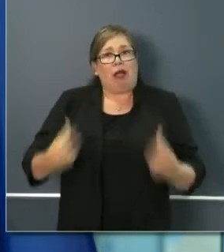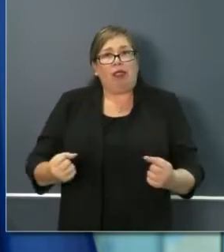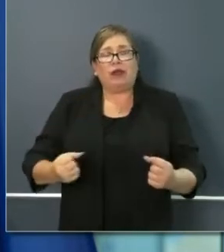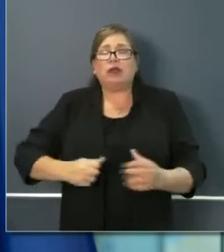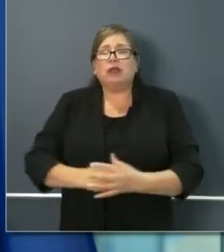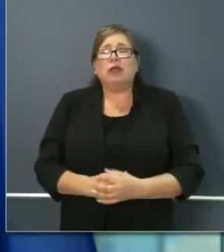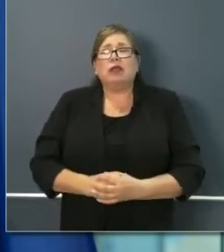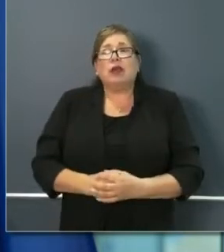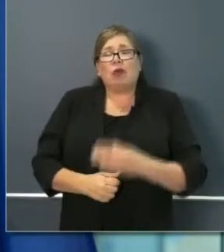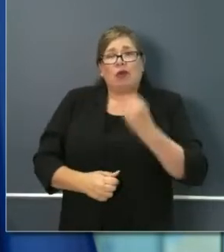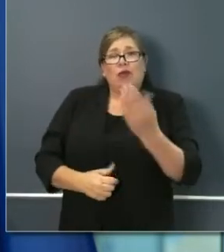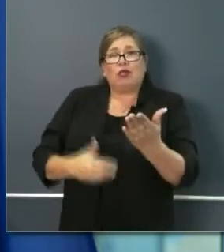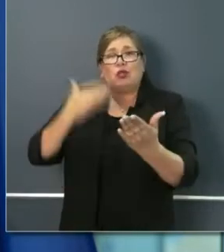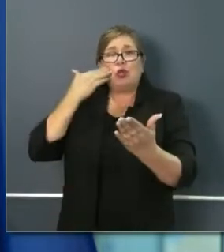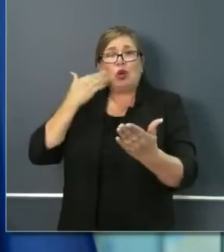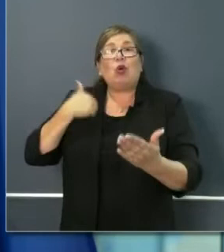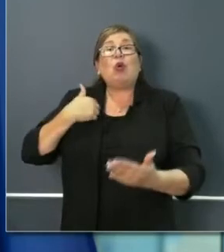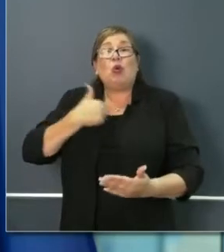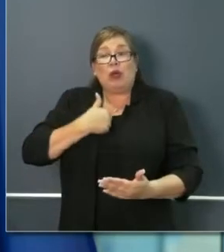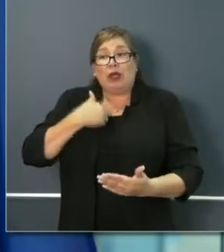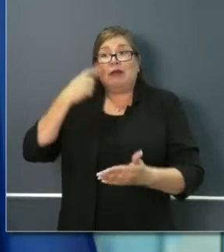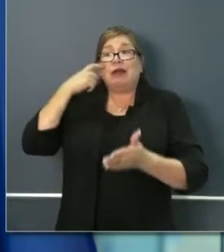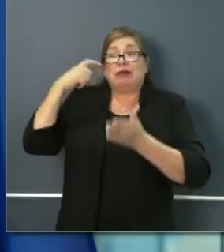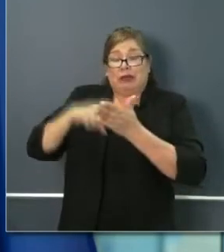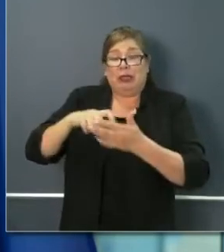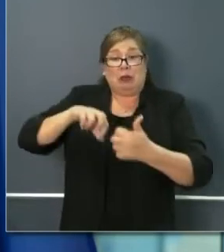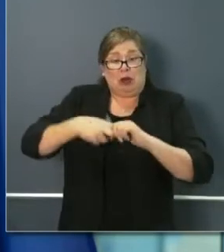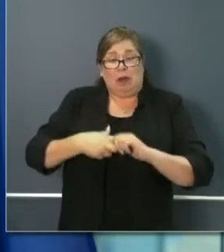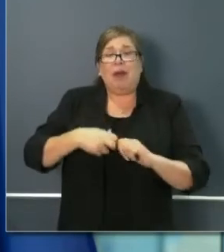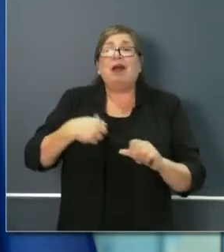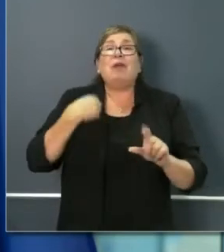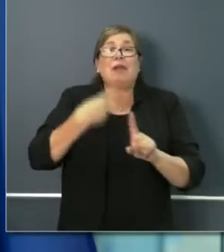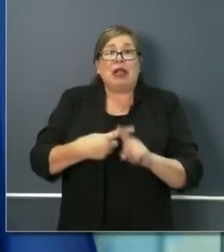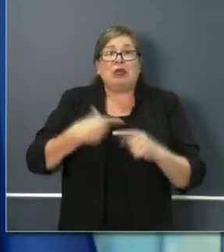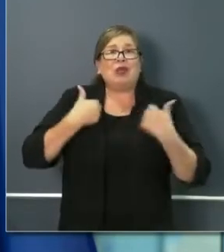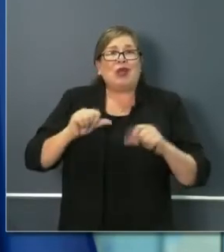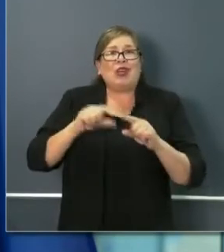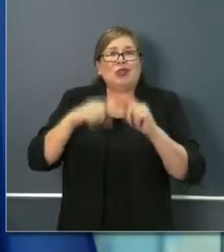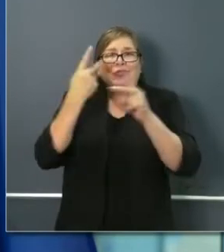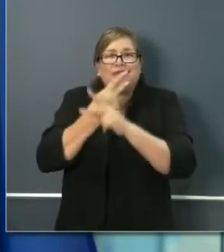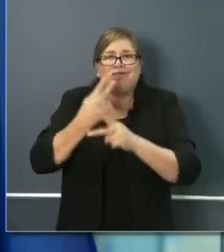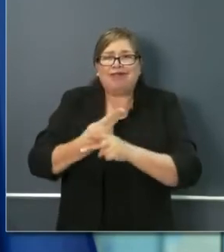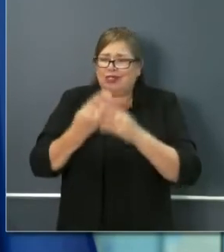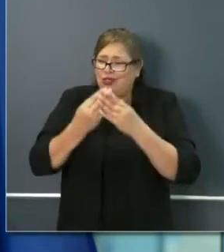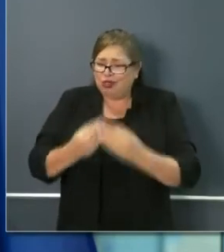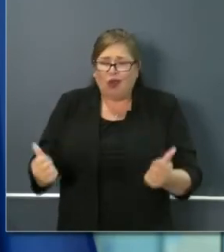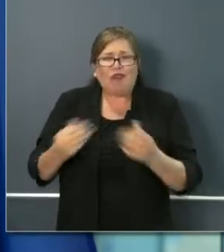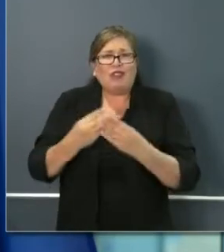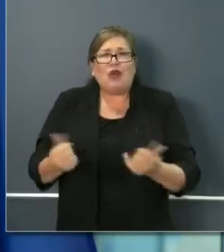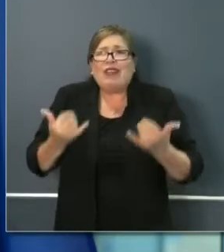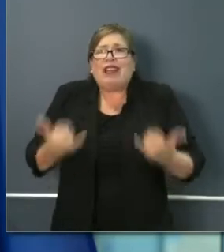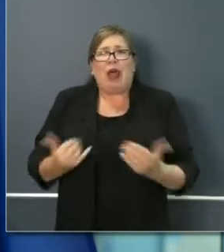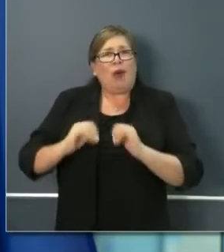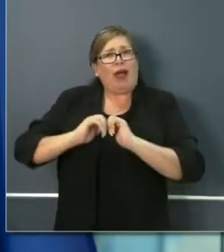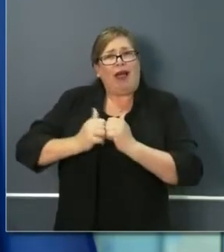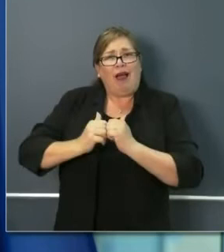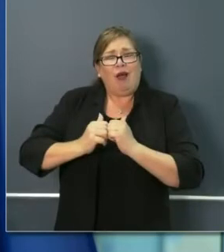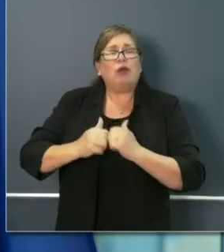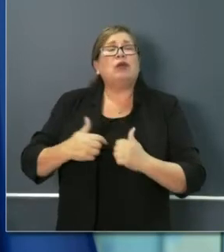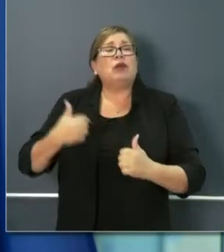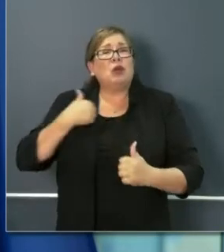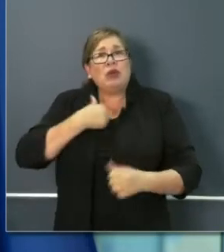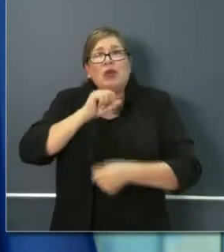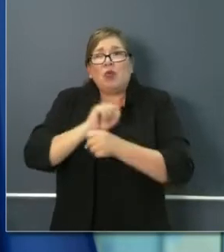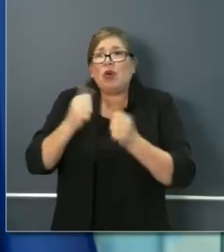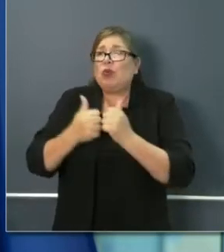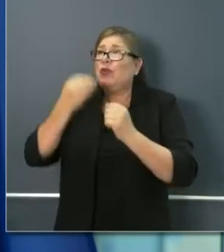problem, we're trying to solve that problem in real time. And we're working with the grocers, representative associations, and the unions to see